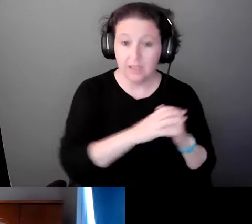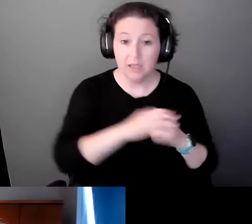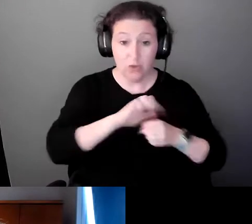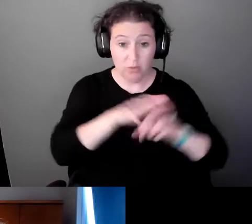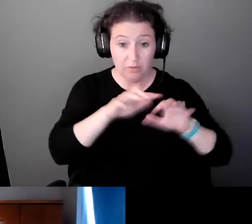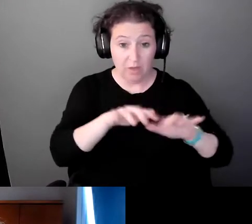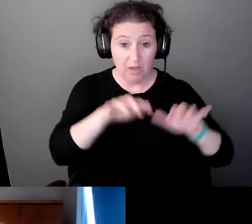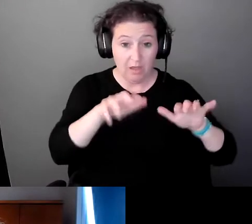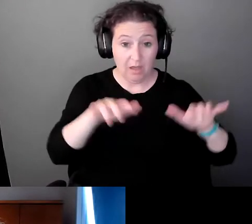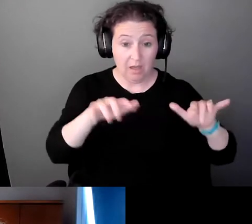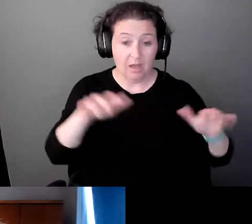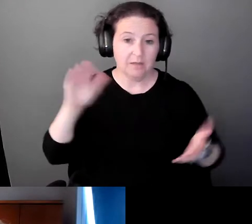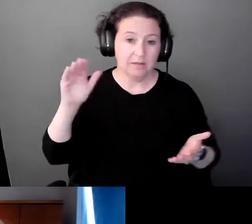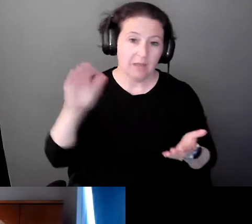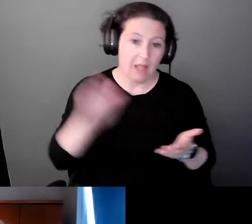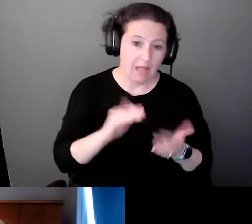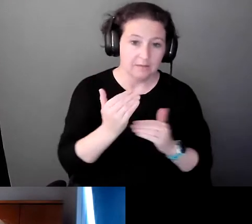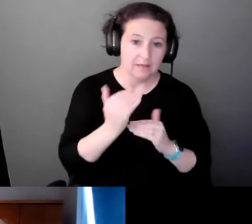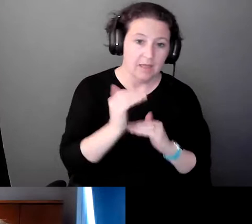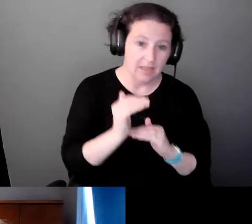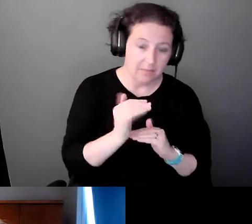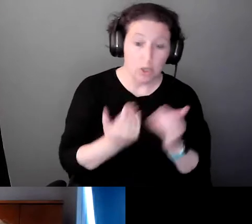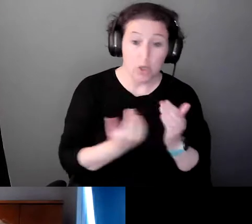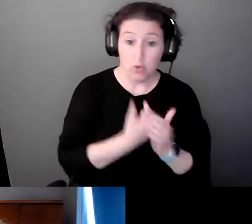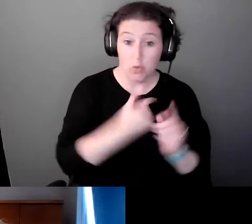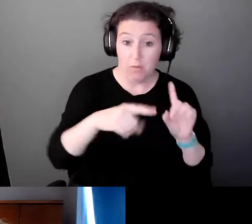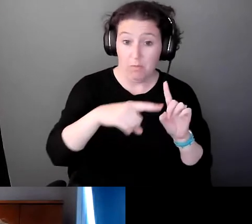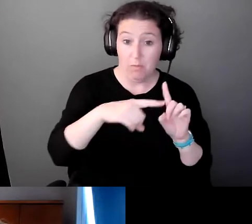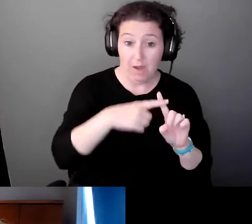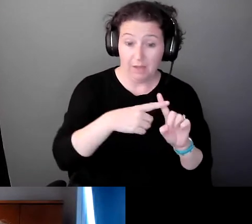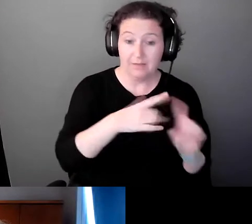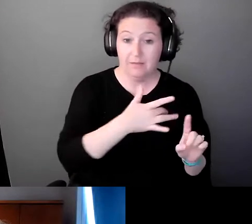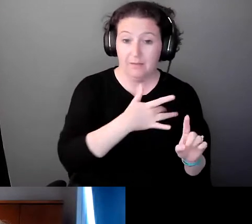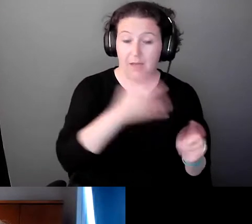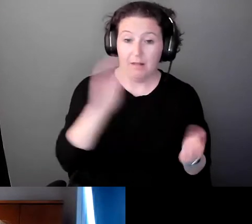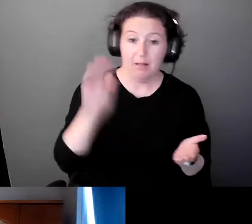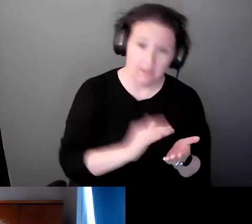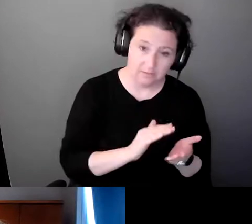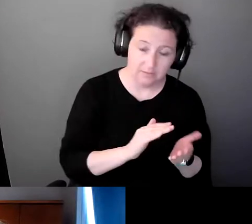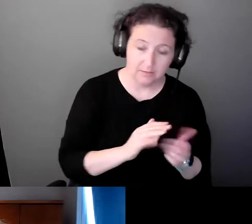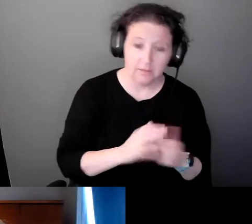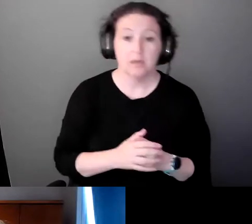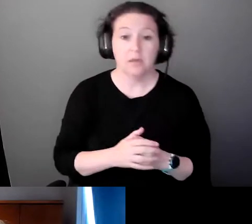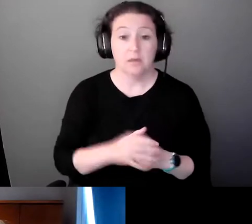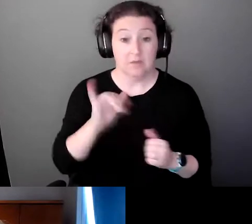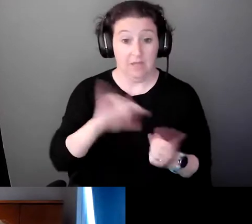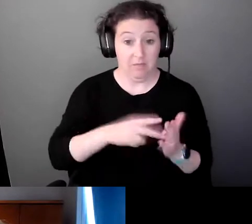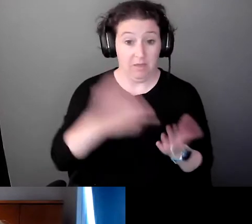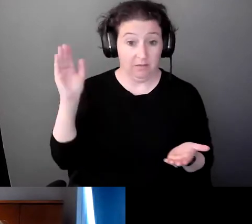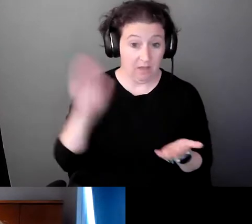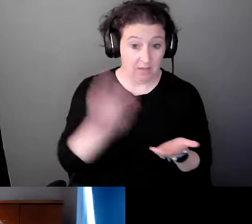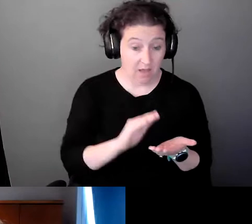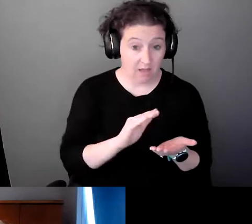virus is limited and new cases are more infrequent. The decrease in cases in the Quad Cities